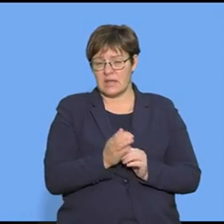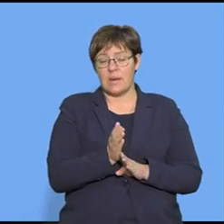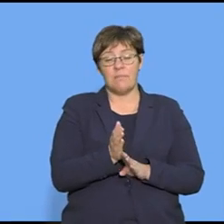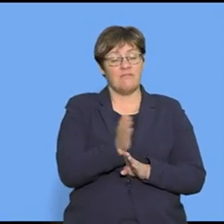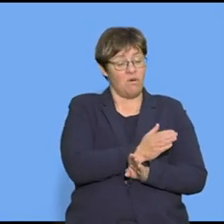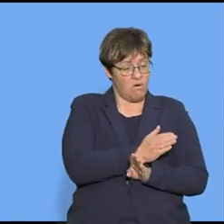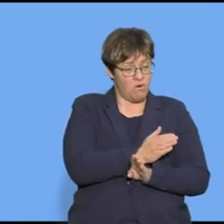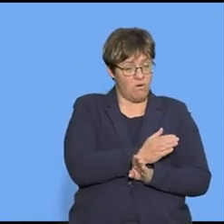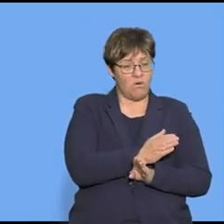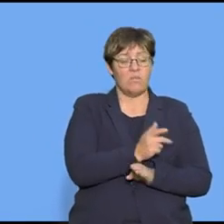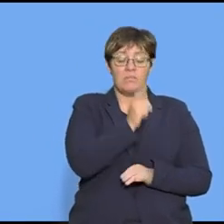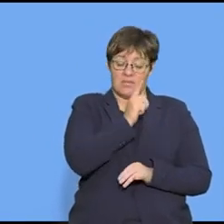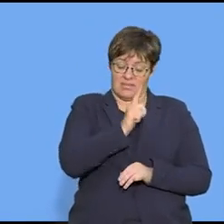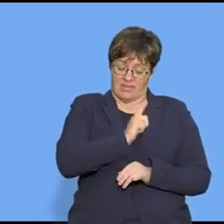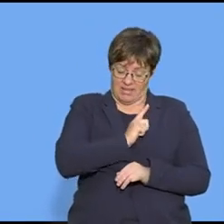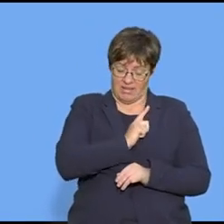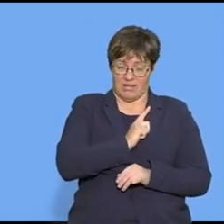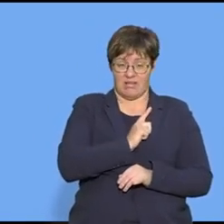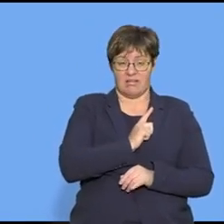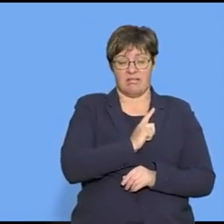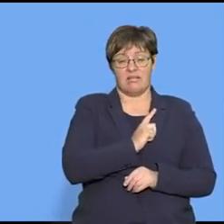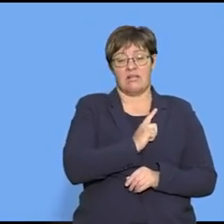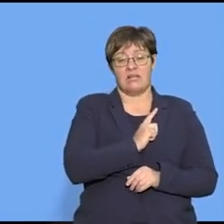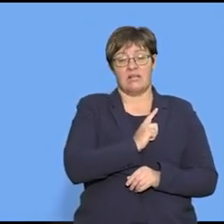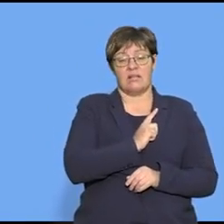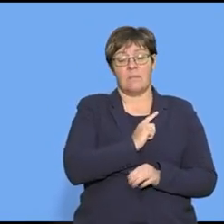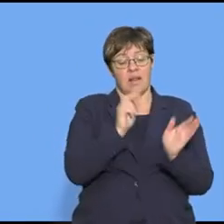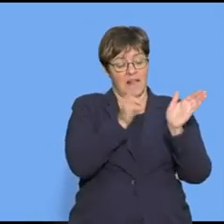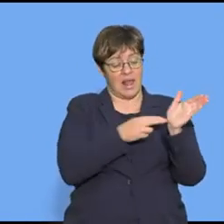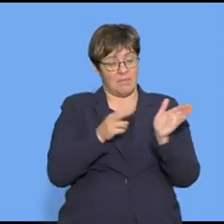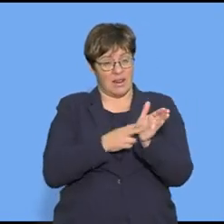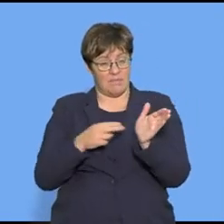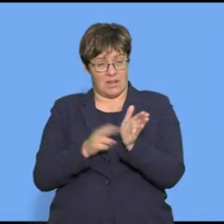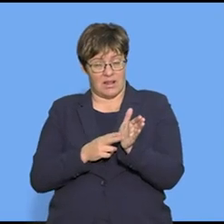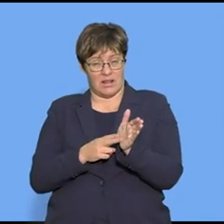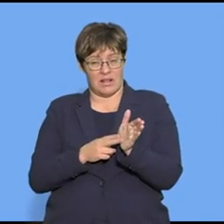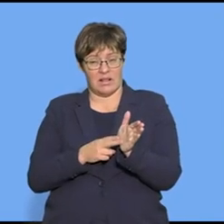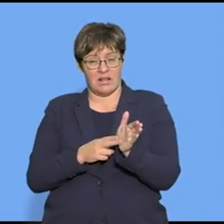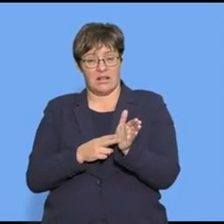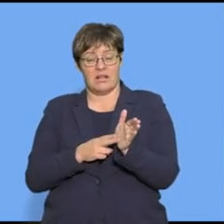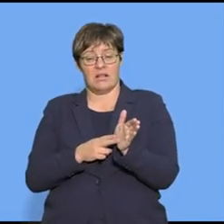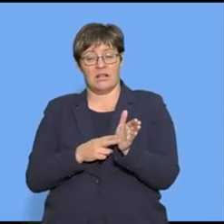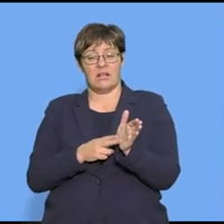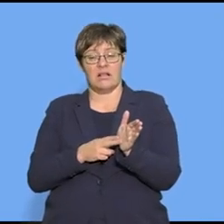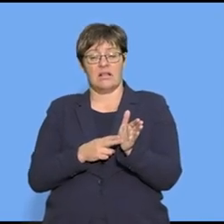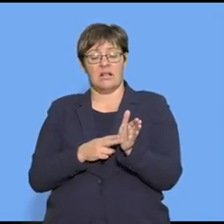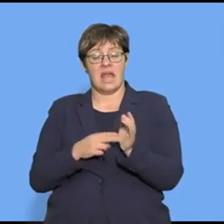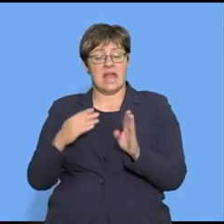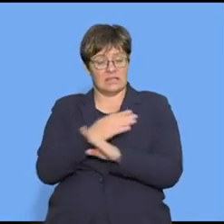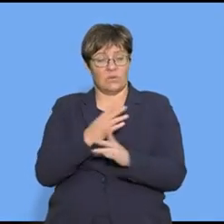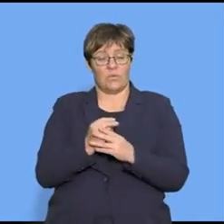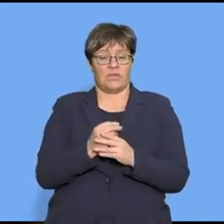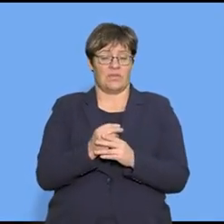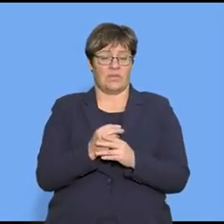that, they tell us, excuse me, that we need to label our intercept with the x's. So to